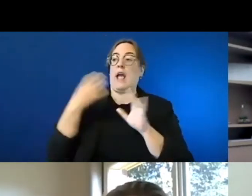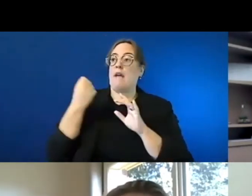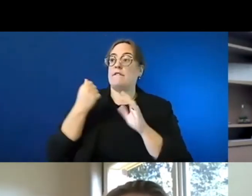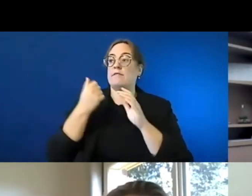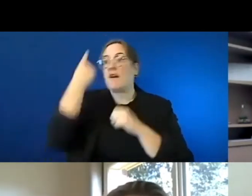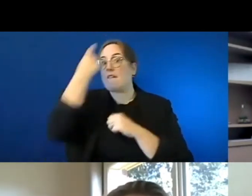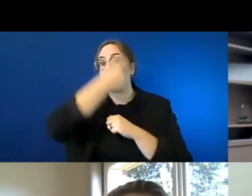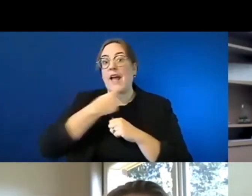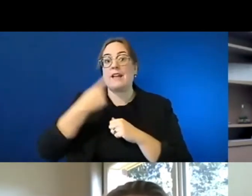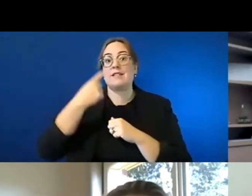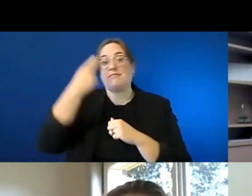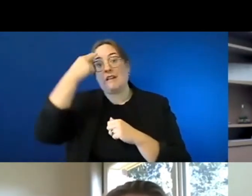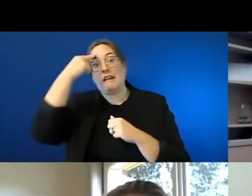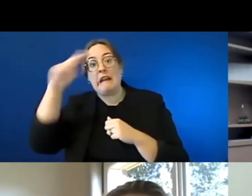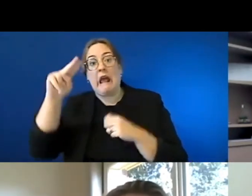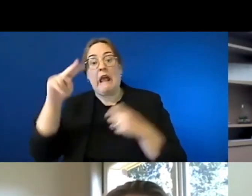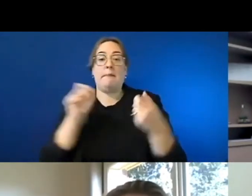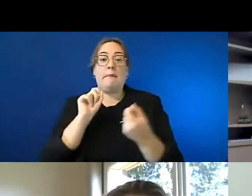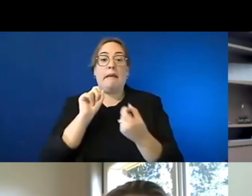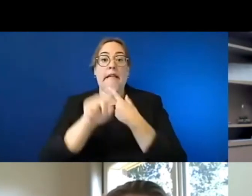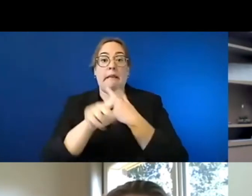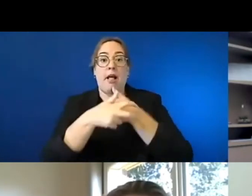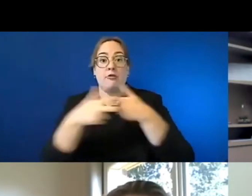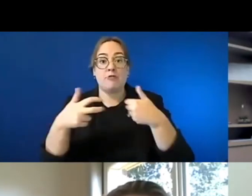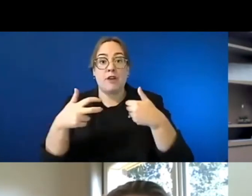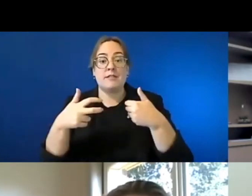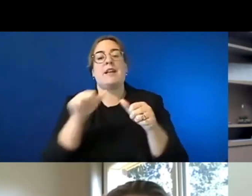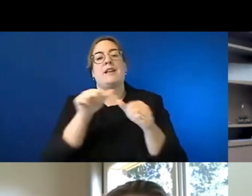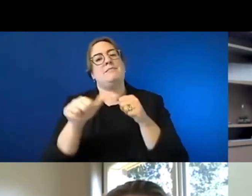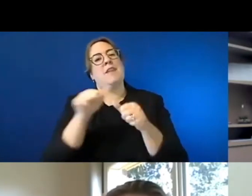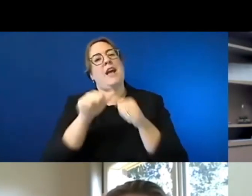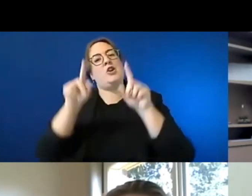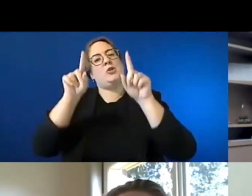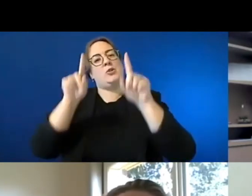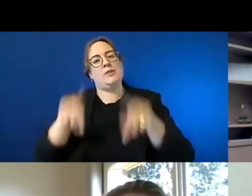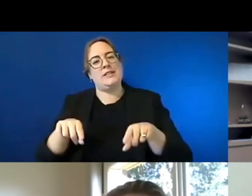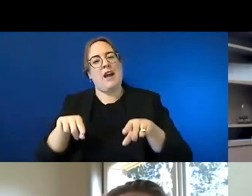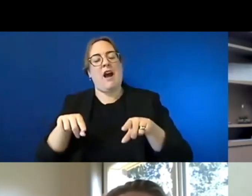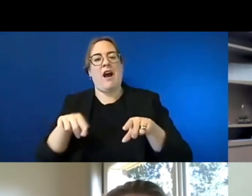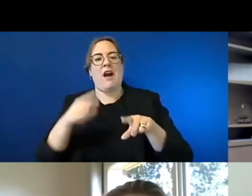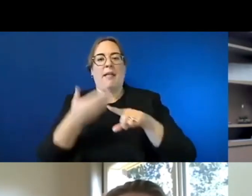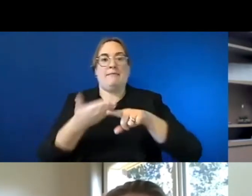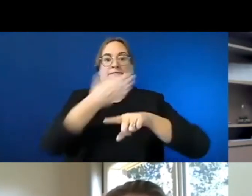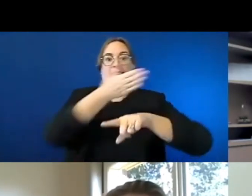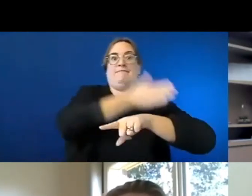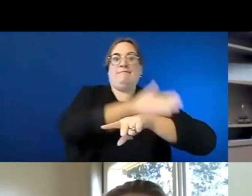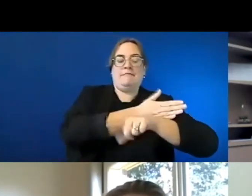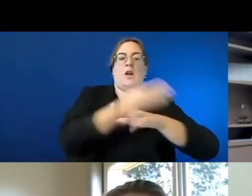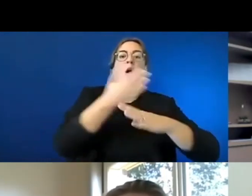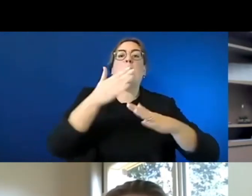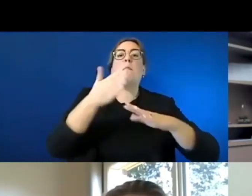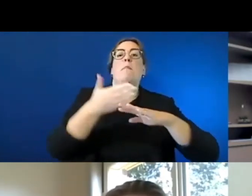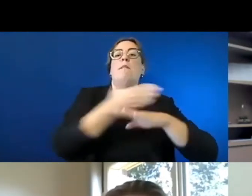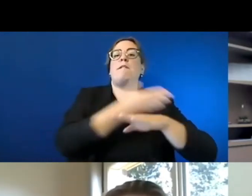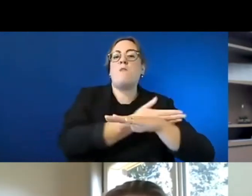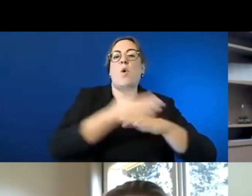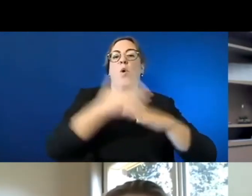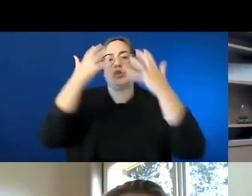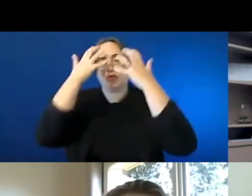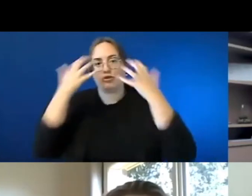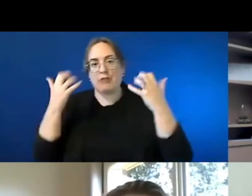and it's better to start with us at the beginning than come in when you're in a big panic. It's hard to fix backwards, but we can definitely fix